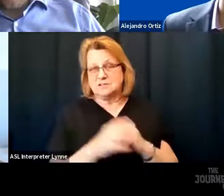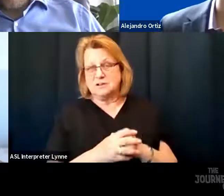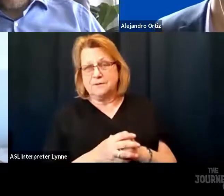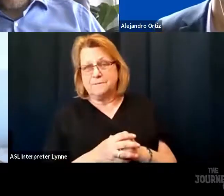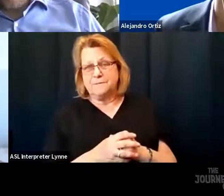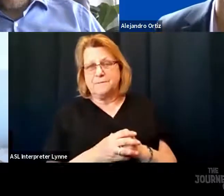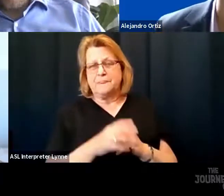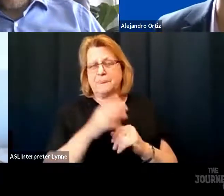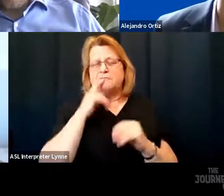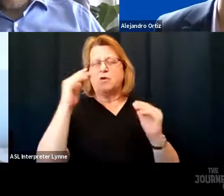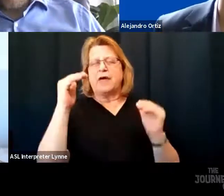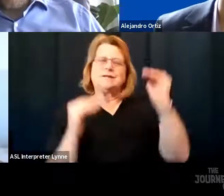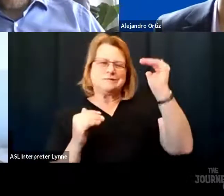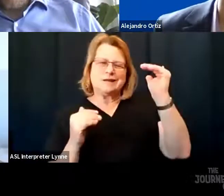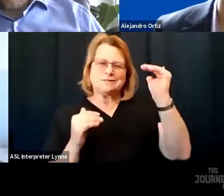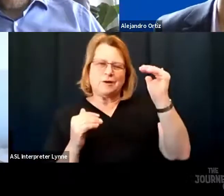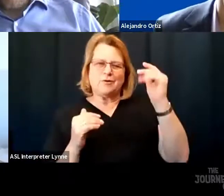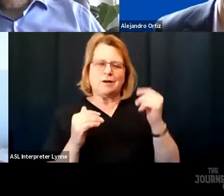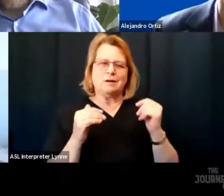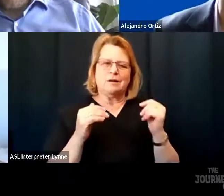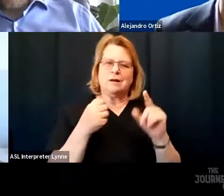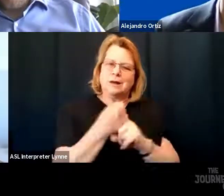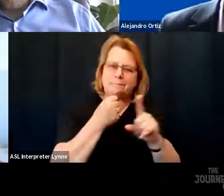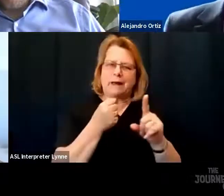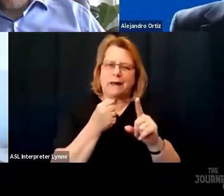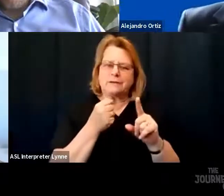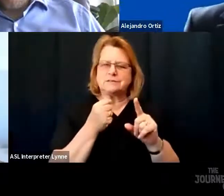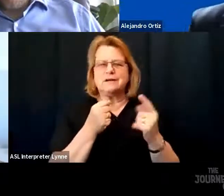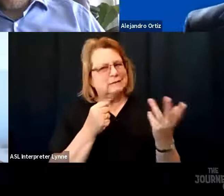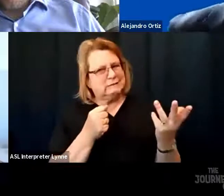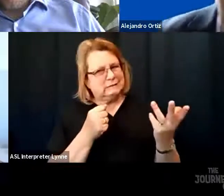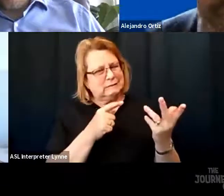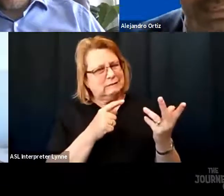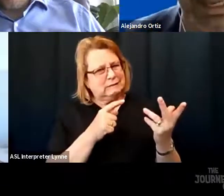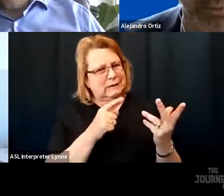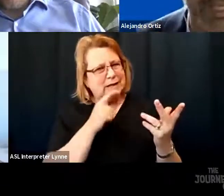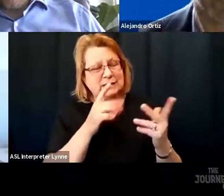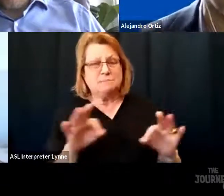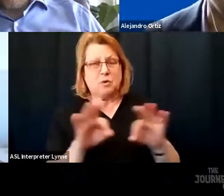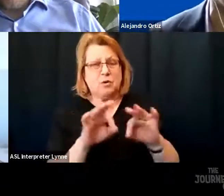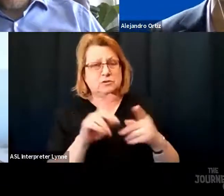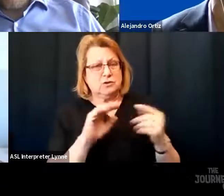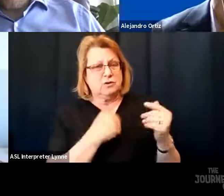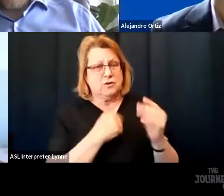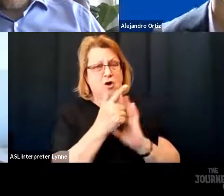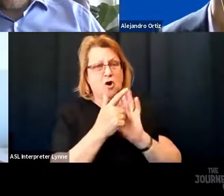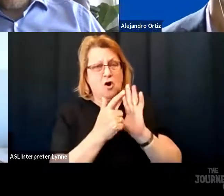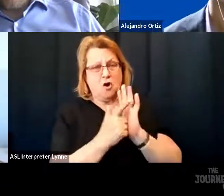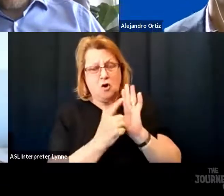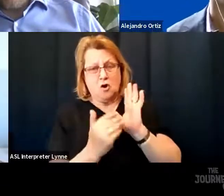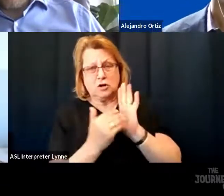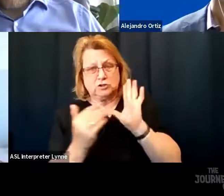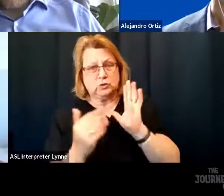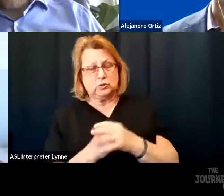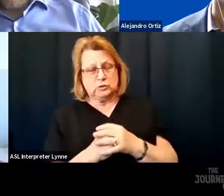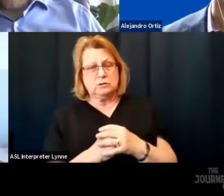disparate impact liability, yeah, it is central to our lawsuit and a really useful, as you